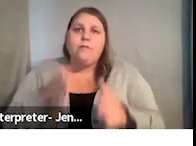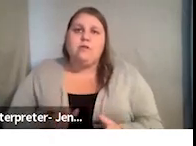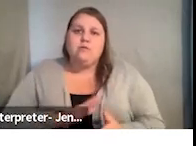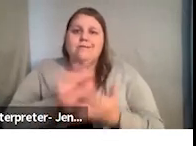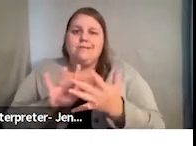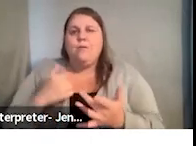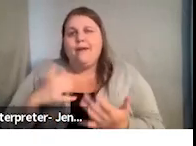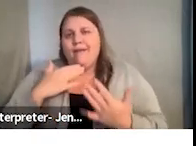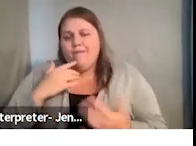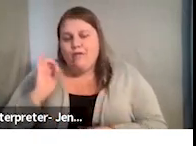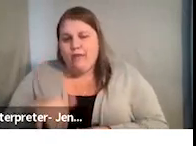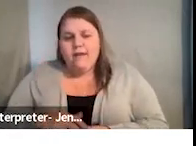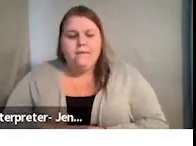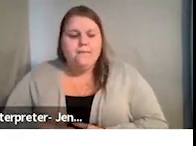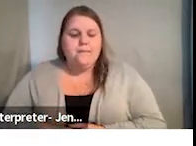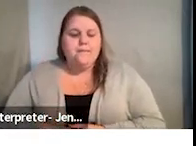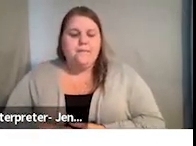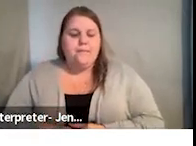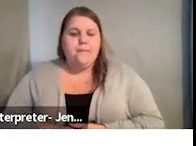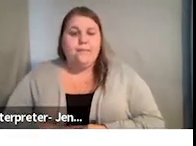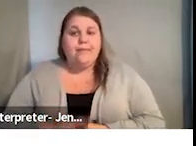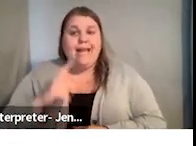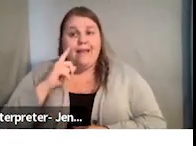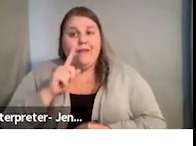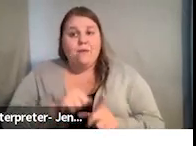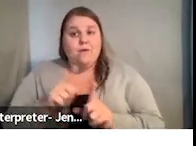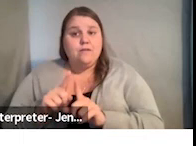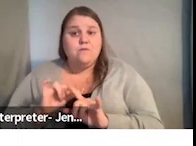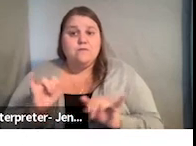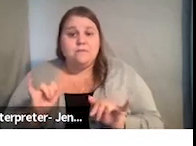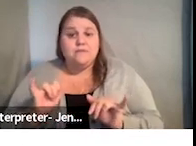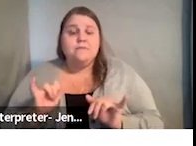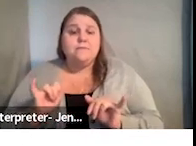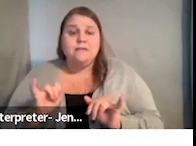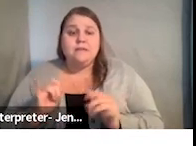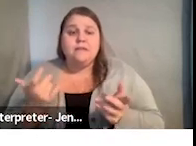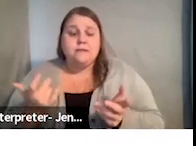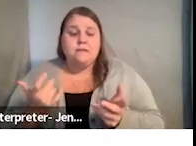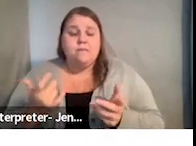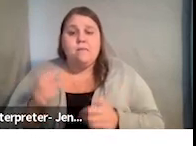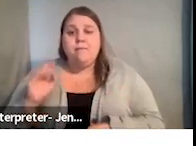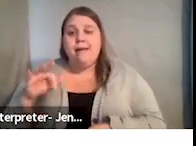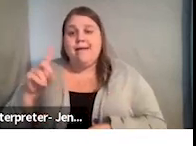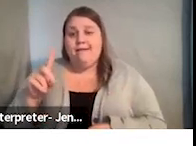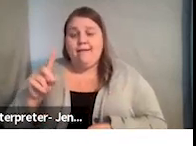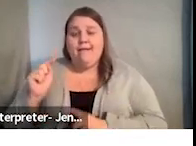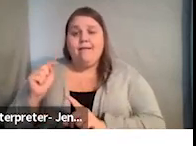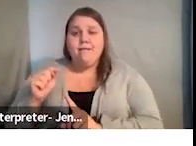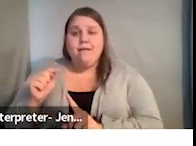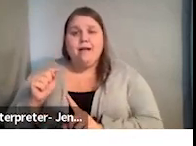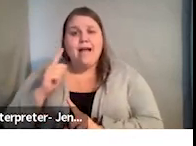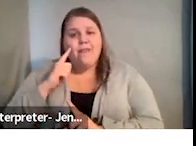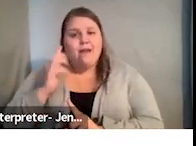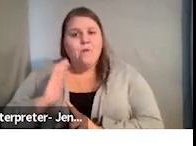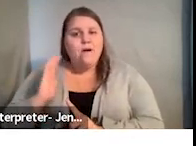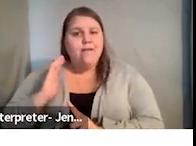very thankful for that. I think that is an addition, especially on the Medicaid side. I think a little while